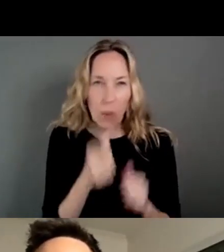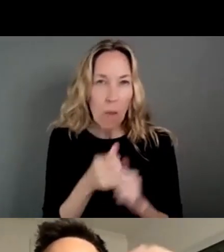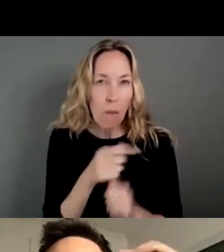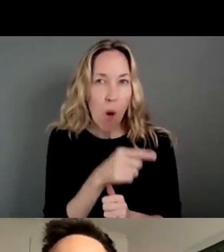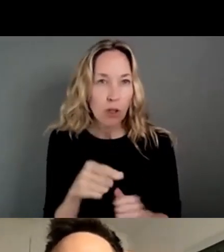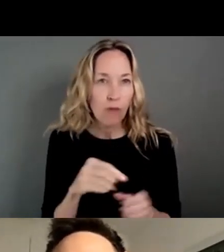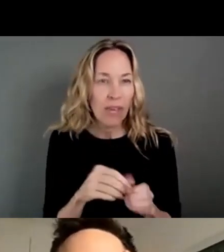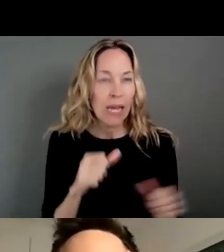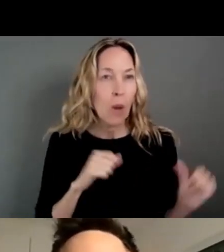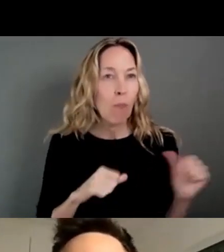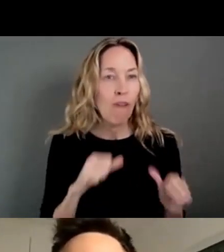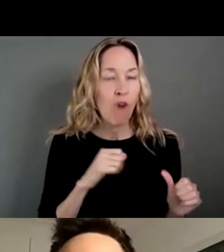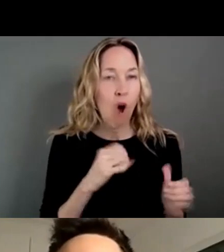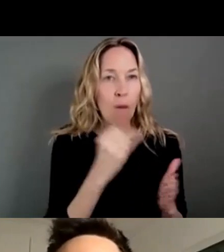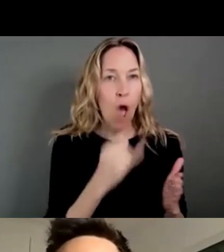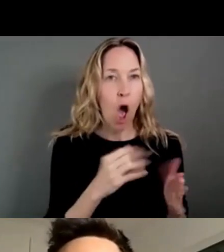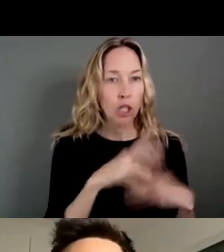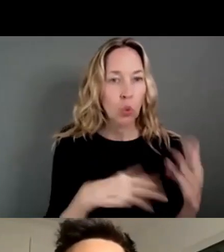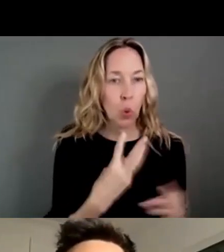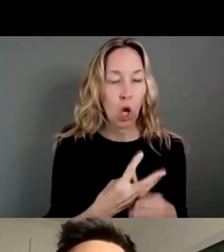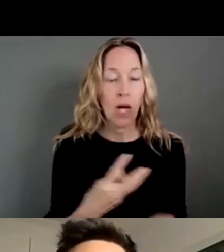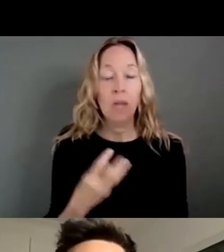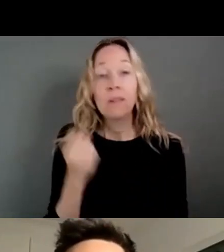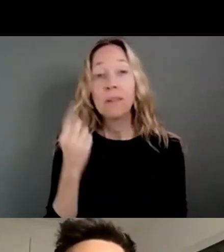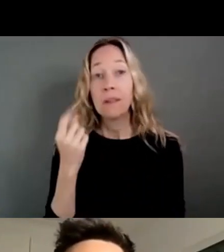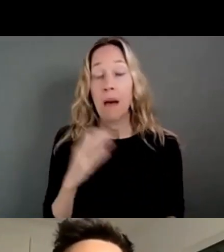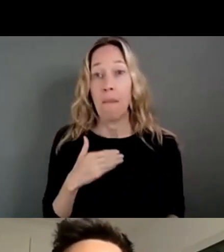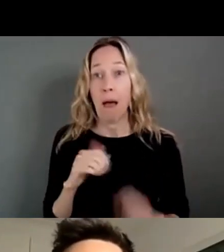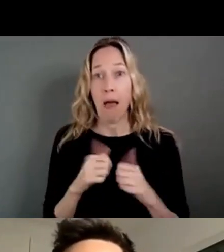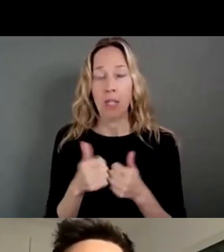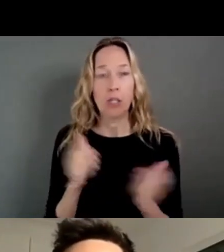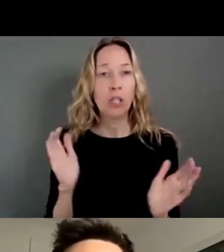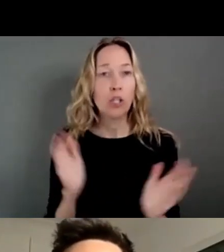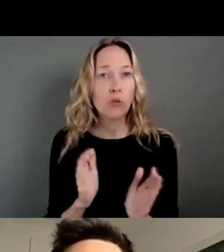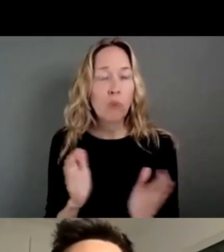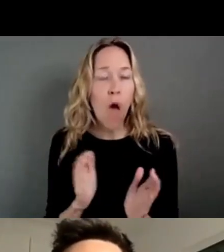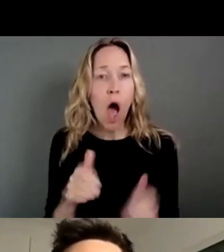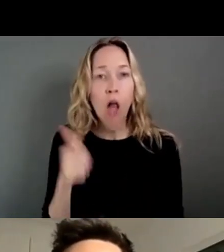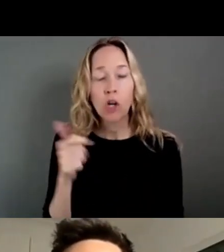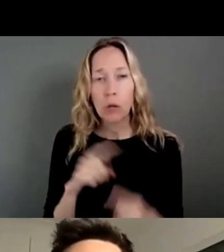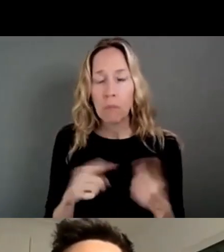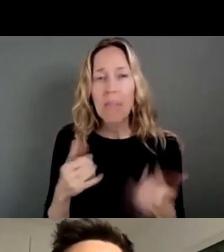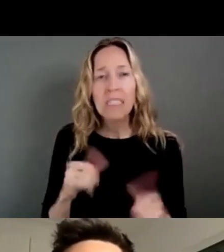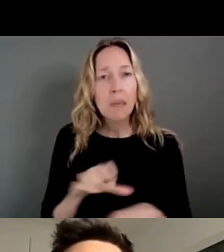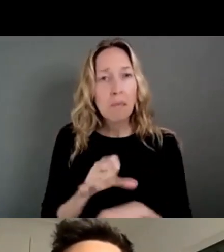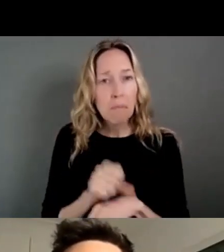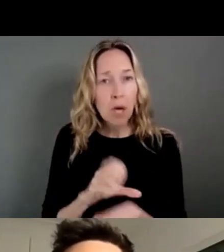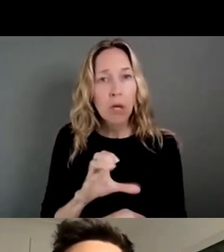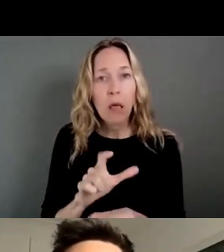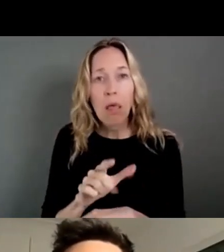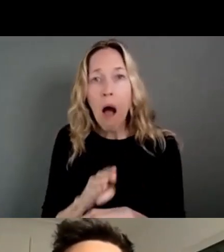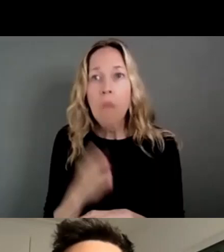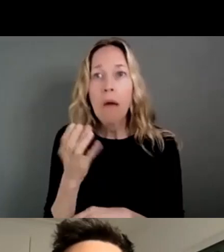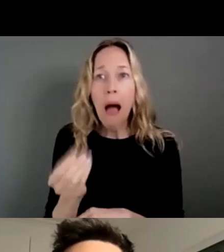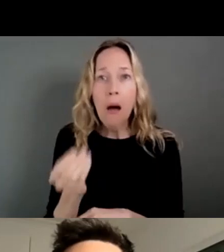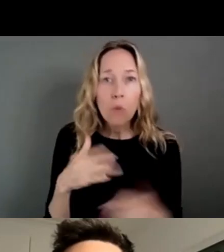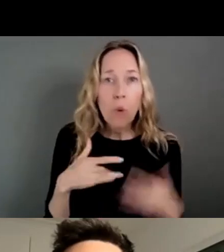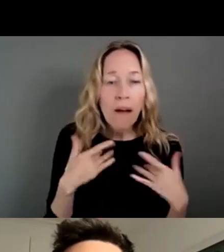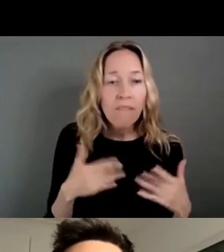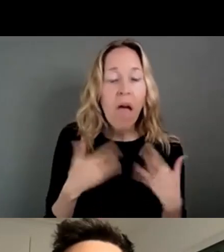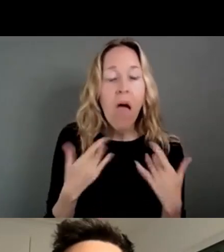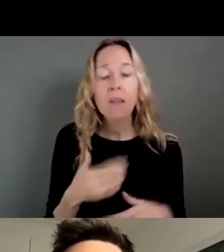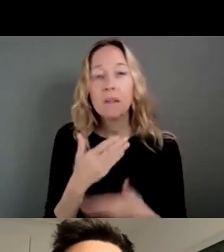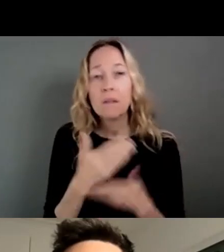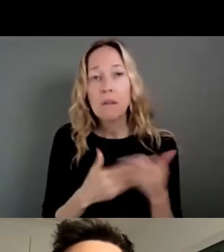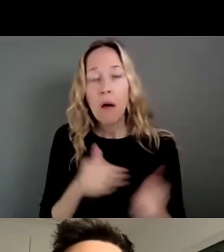smaller boutique agency, but we book clubs and listening rooms and performing arts centers and festivals and outdoor events and the occasional private or